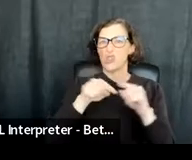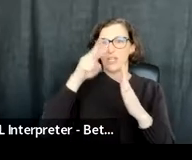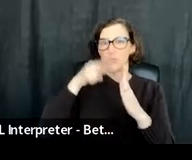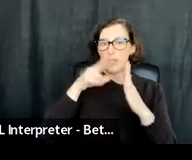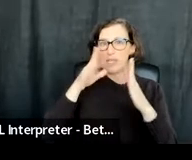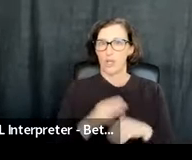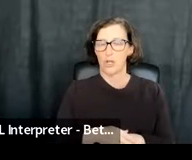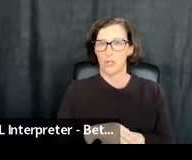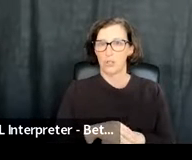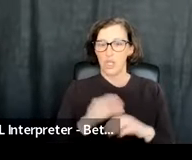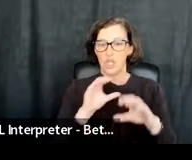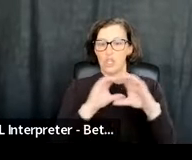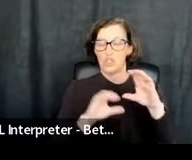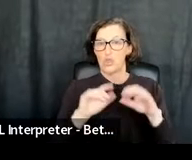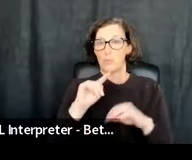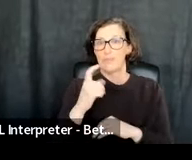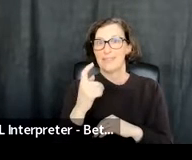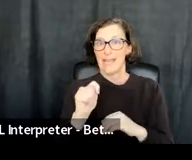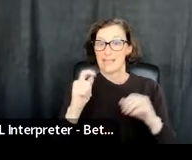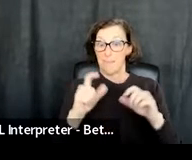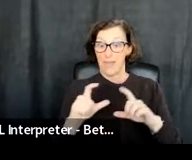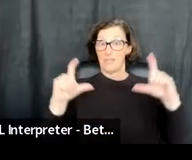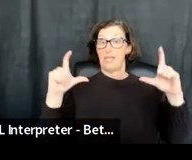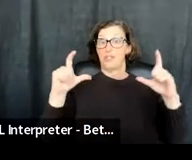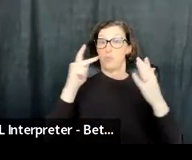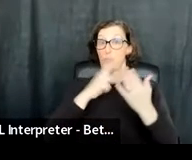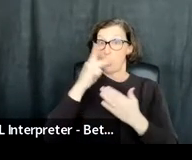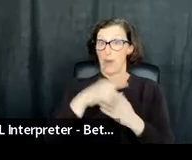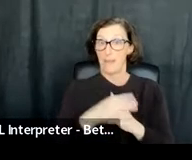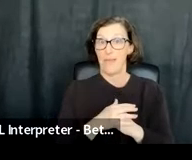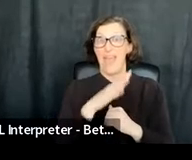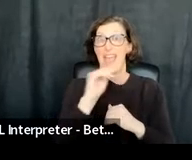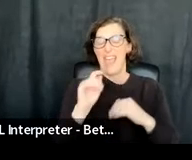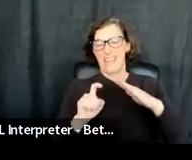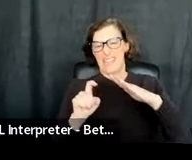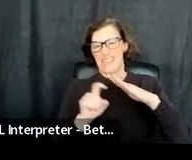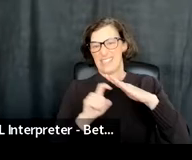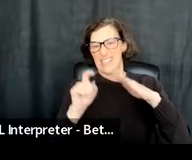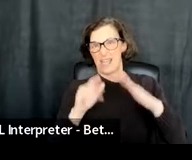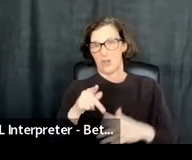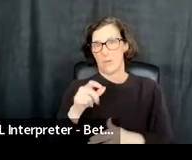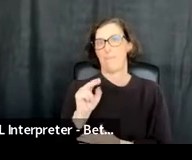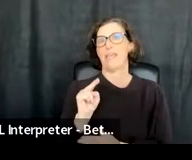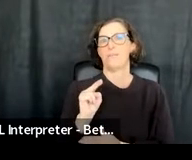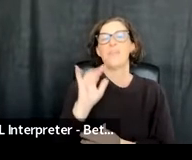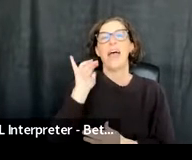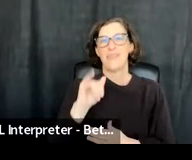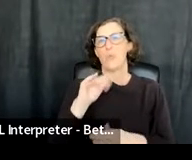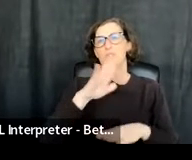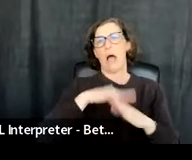text screen magnification program, and a scanner pen. I guess that was part of their